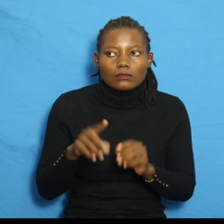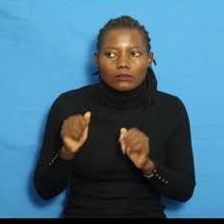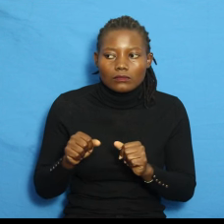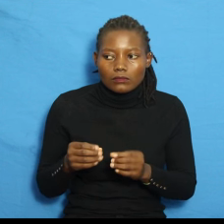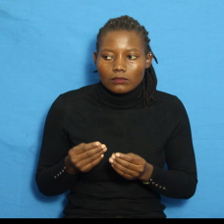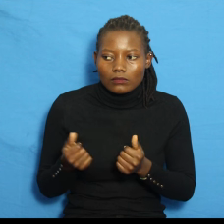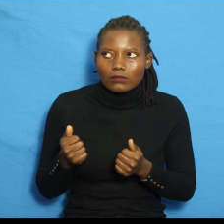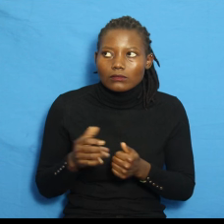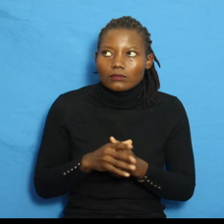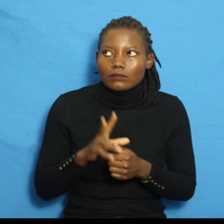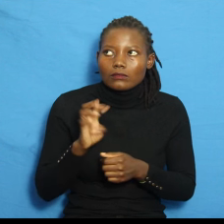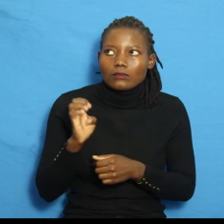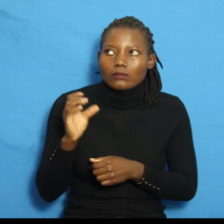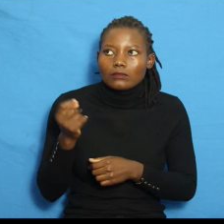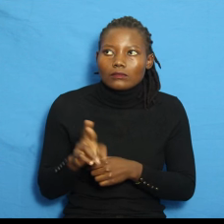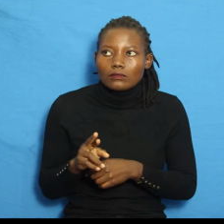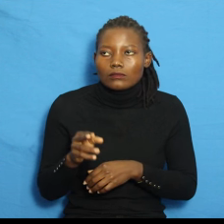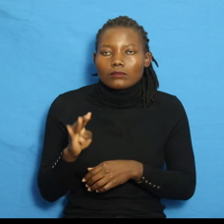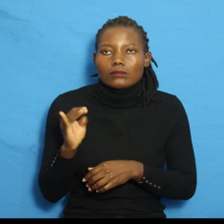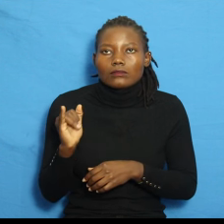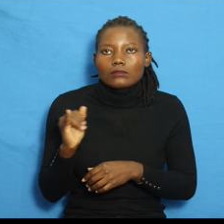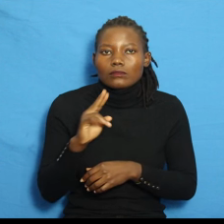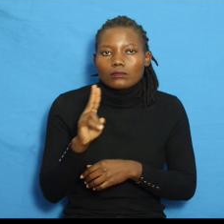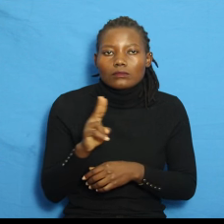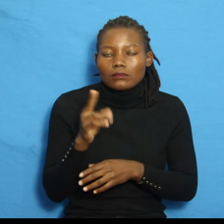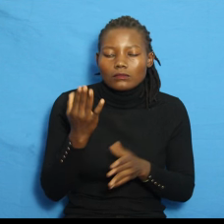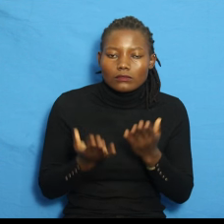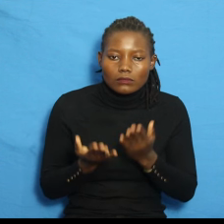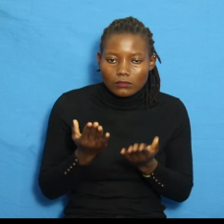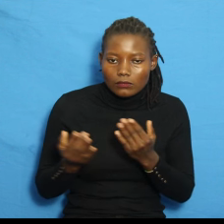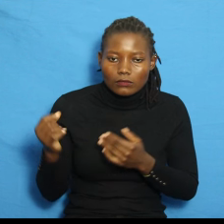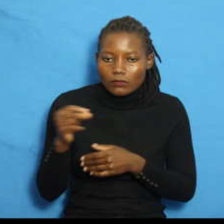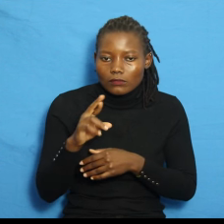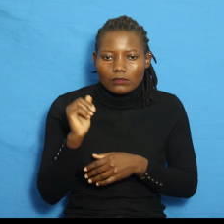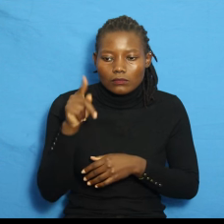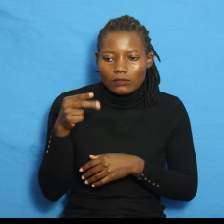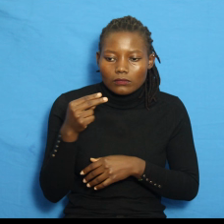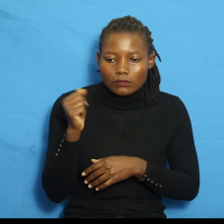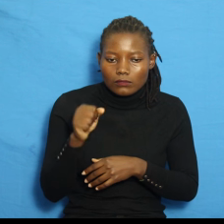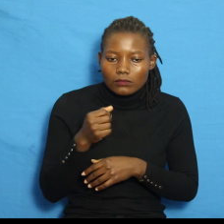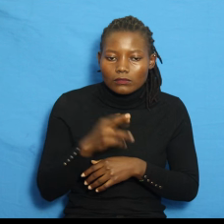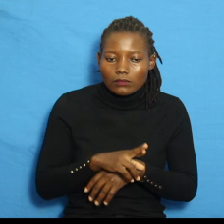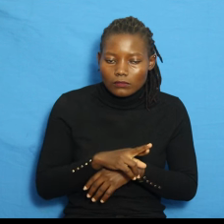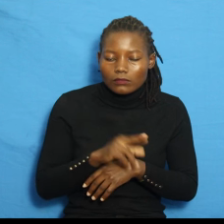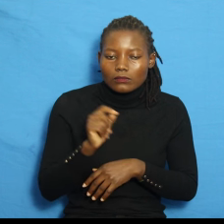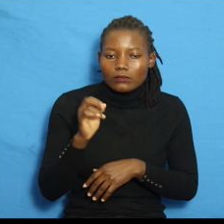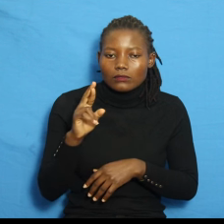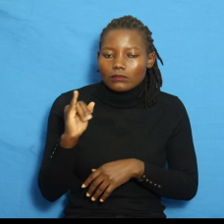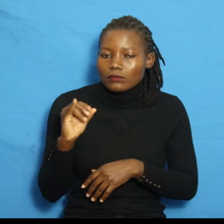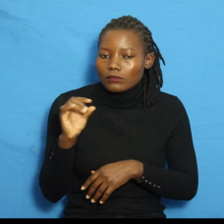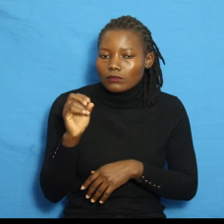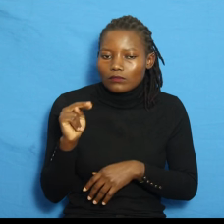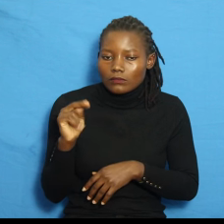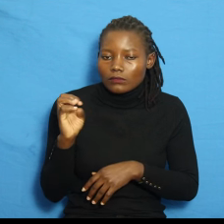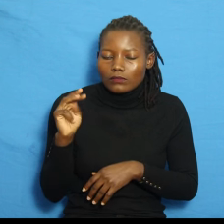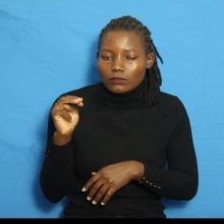forces. And usually you can solve vector resolutions by using either graphic solutions or